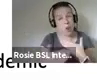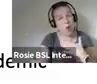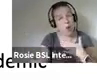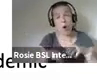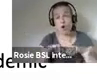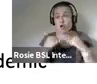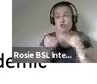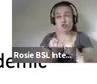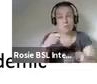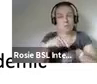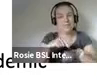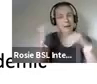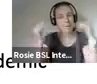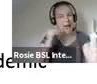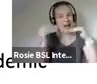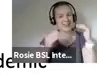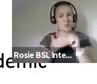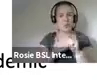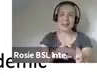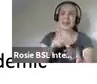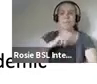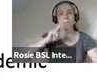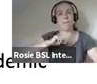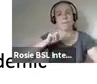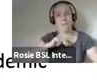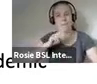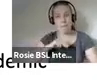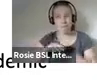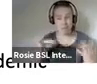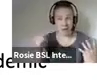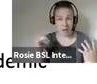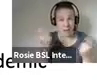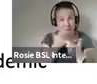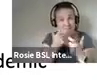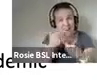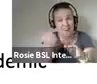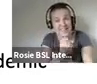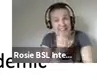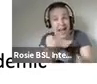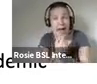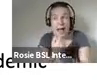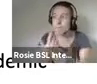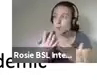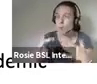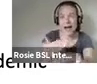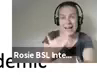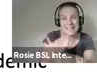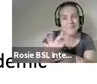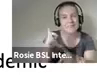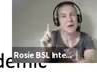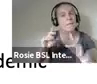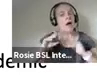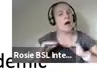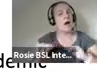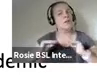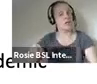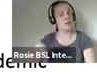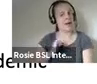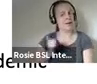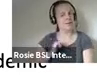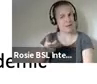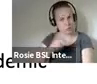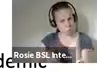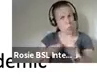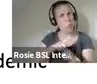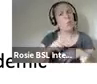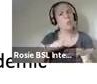might also be playful, fun games and activities, but where the educator is directing and expecting all children to be